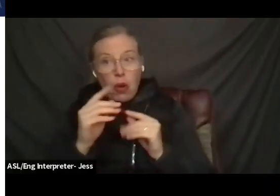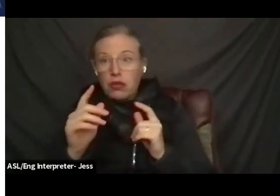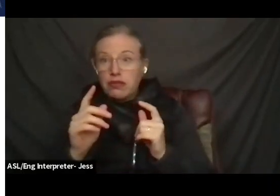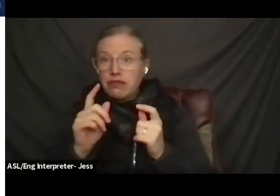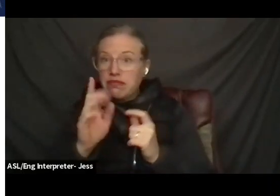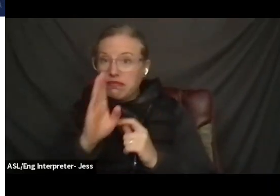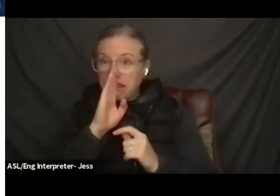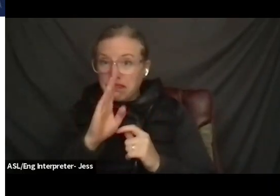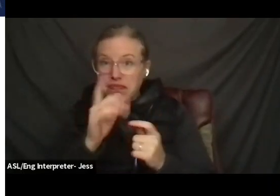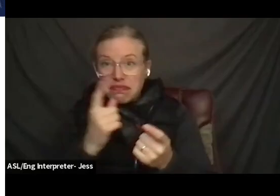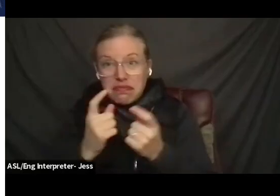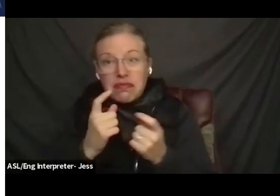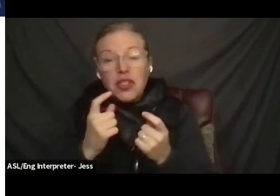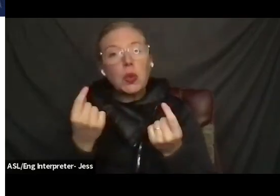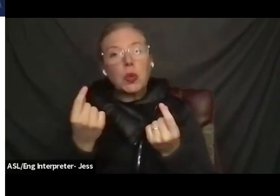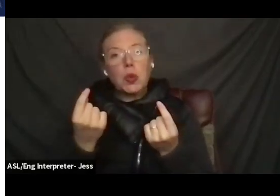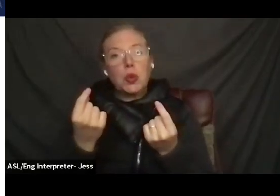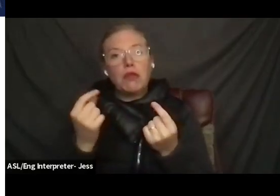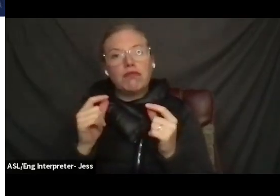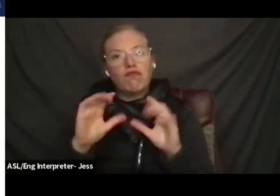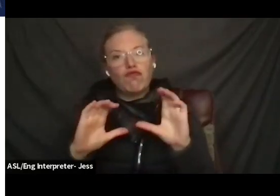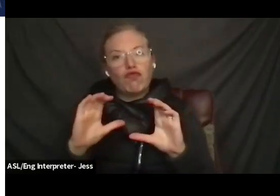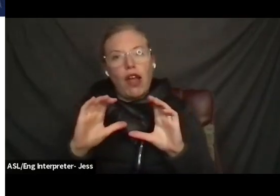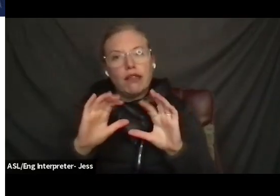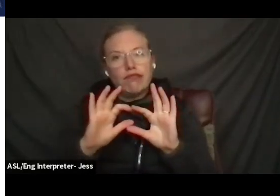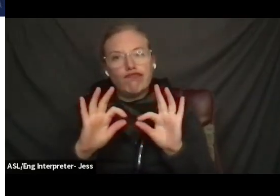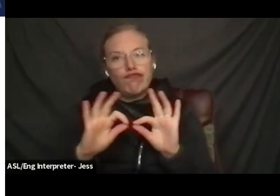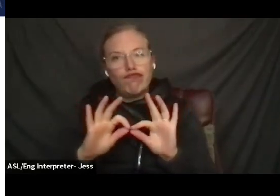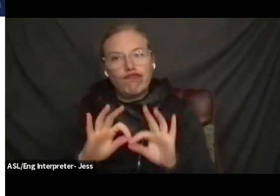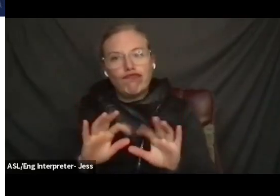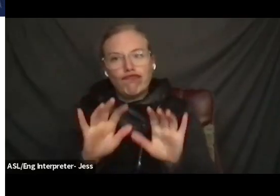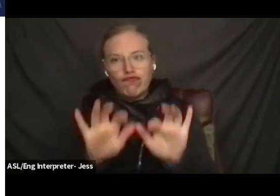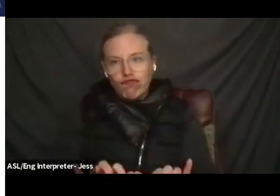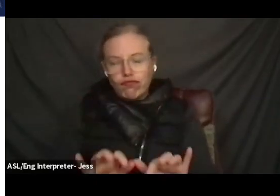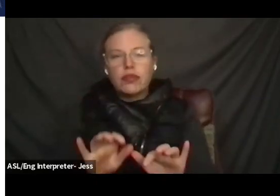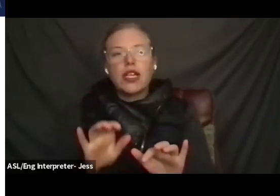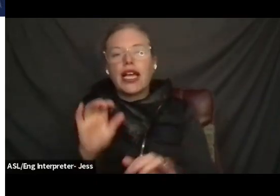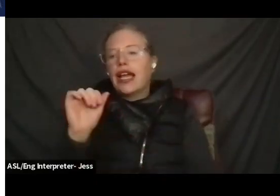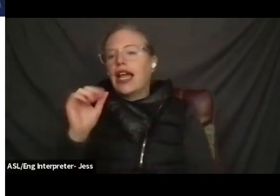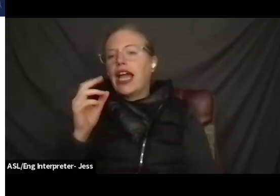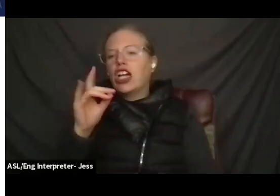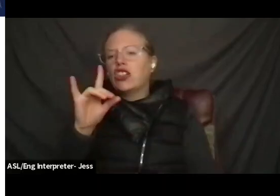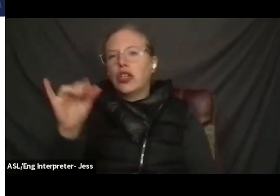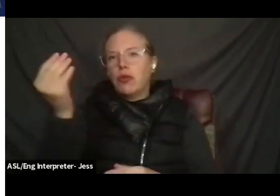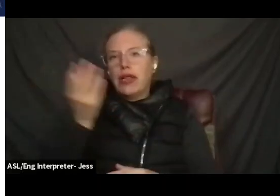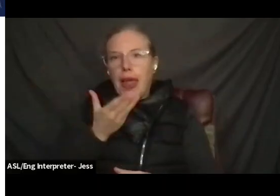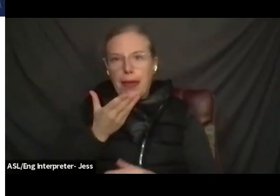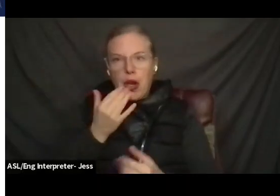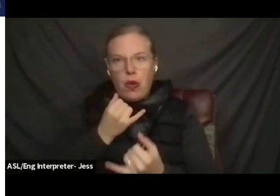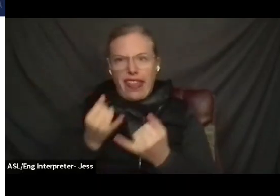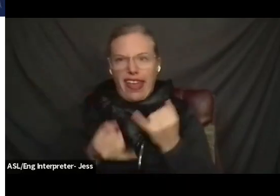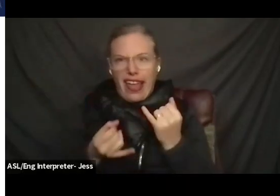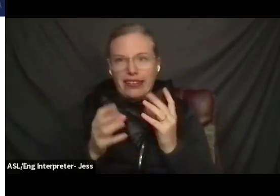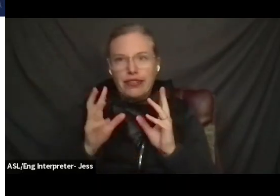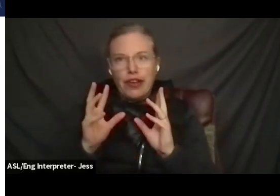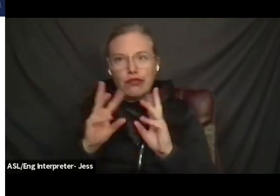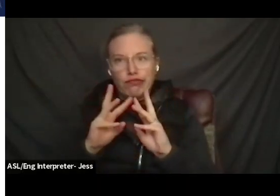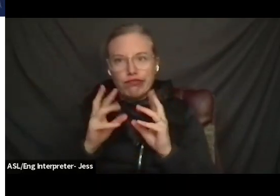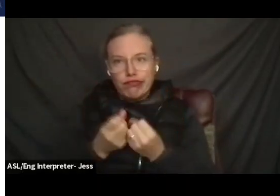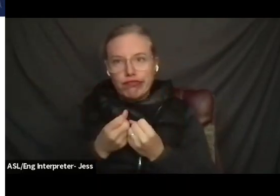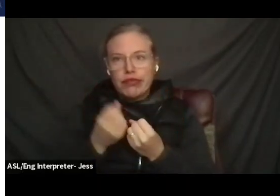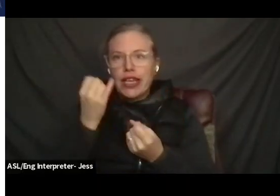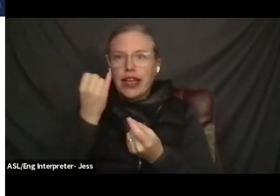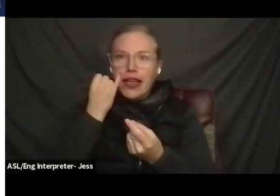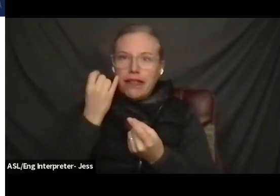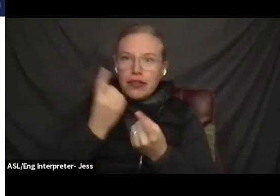other questions, feel free to put them in the chat, and Ashley will let me know at the end if there's any questions,